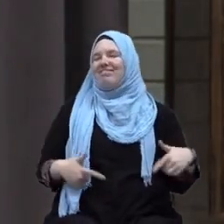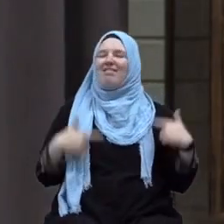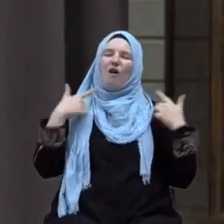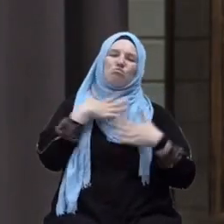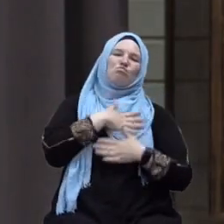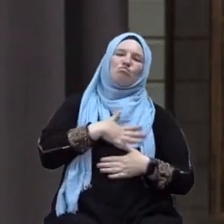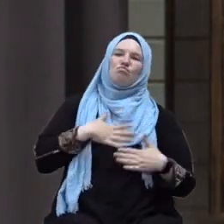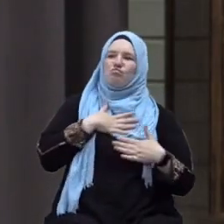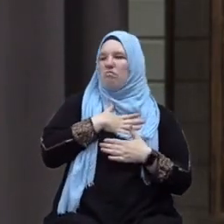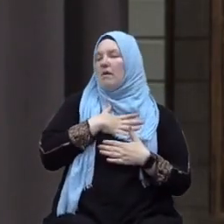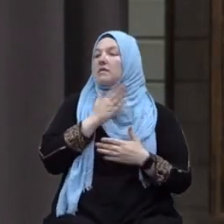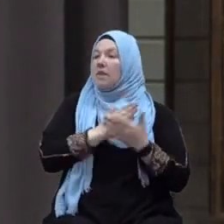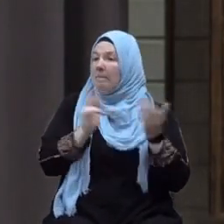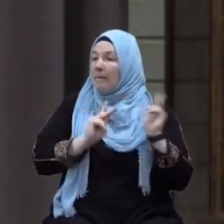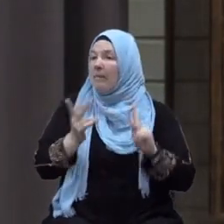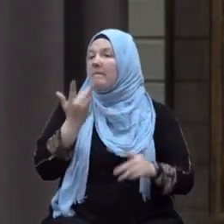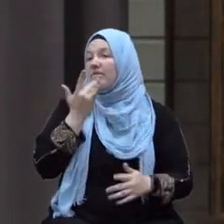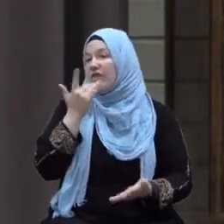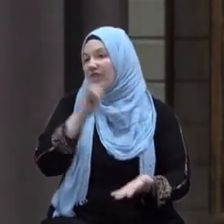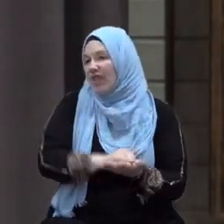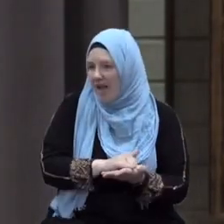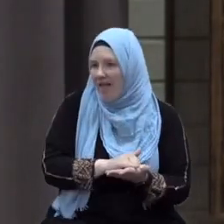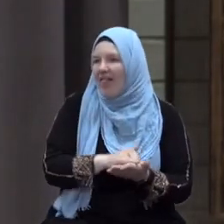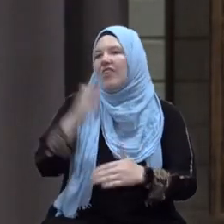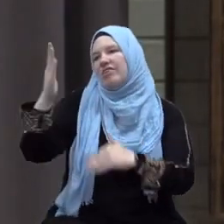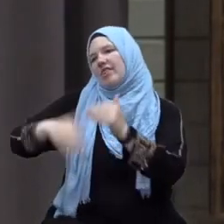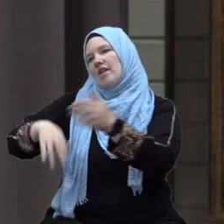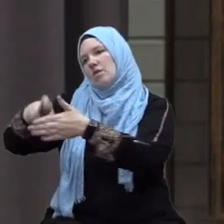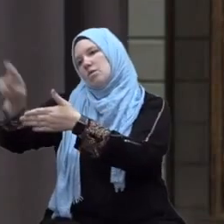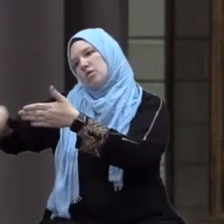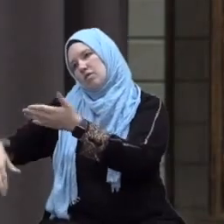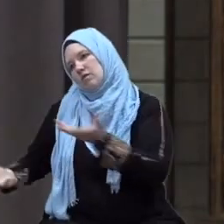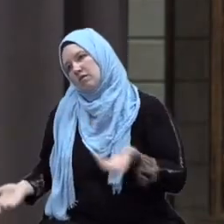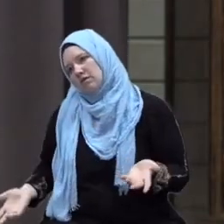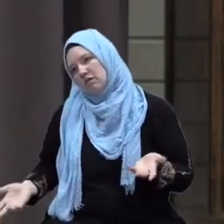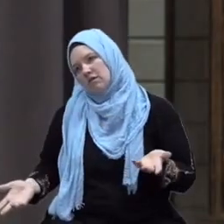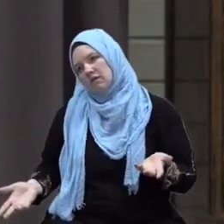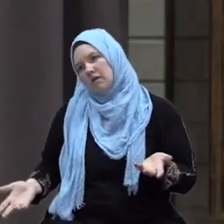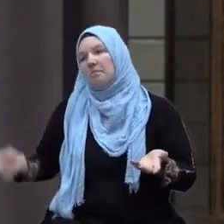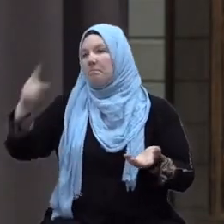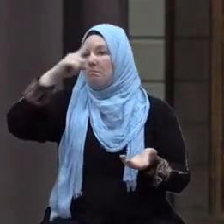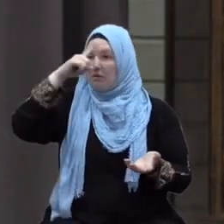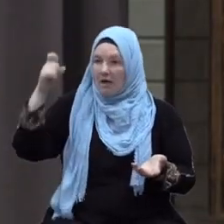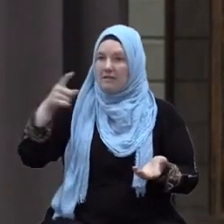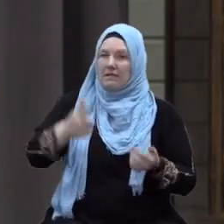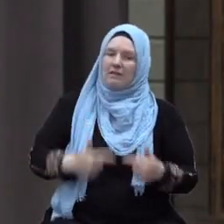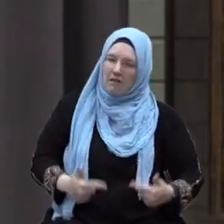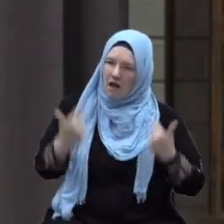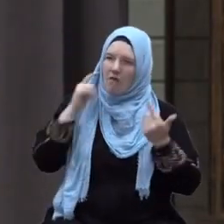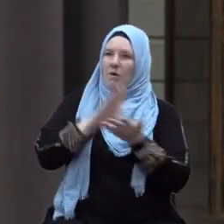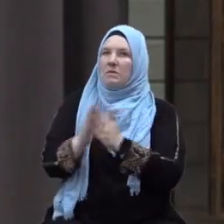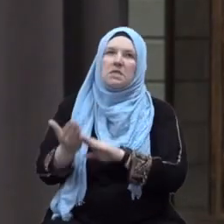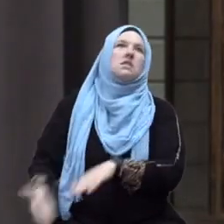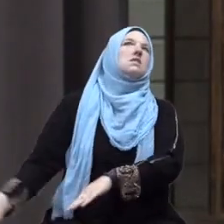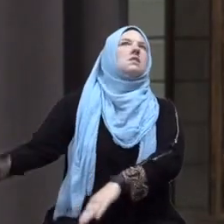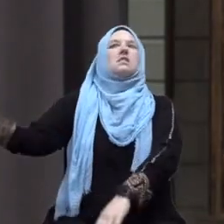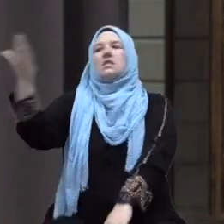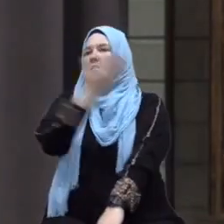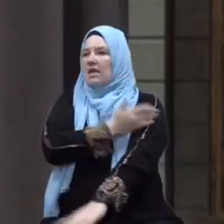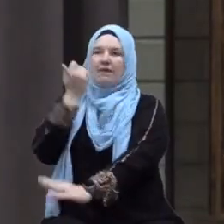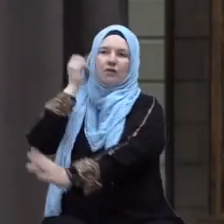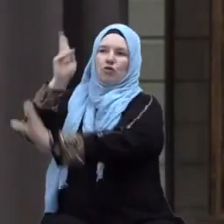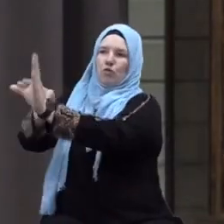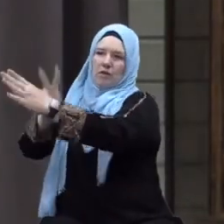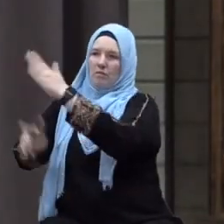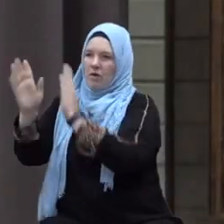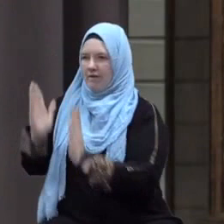the ease of the process or the difficulty therein over the outcome. So it depends.